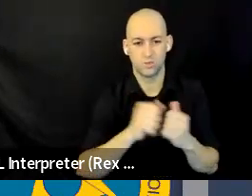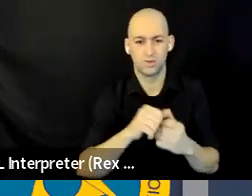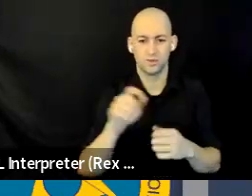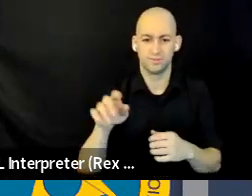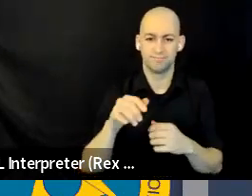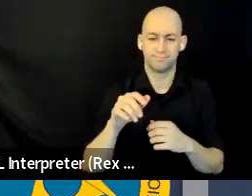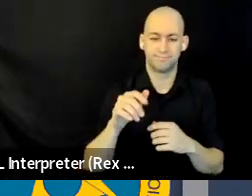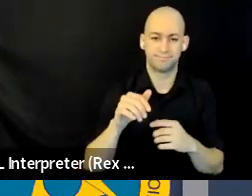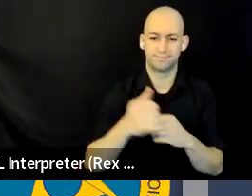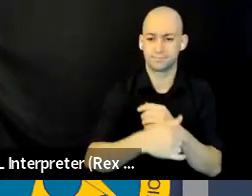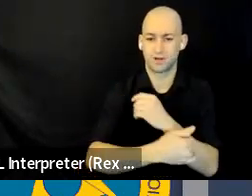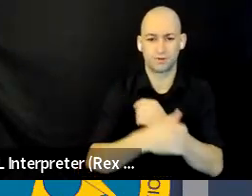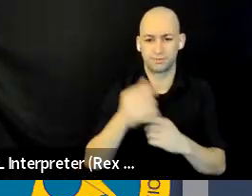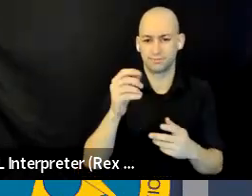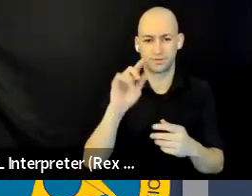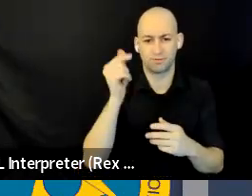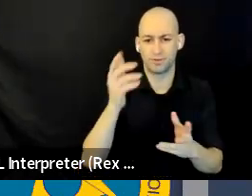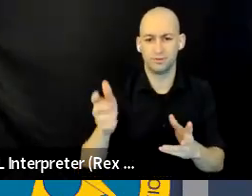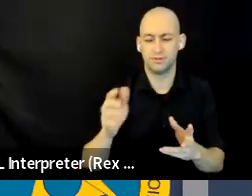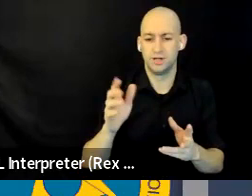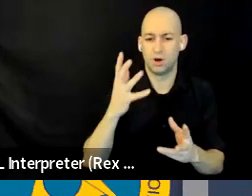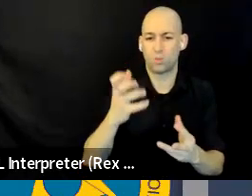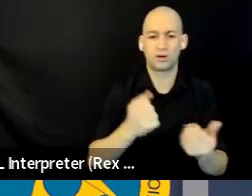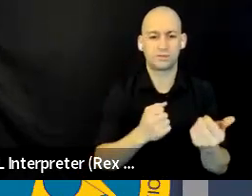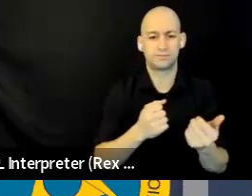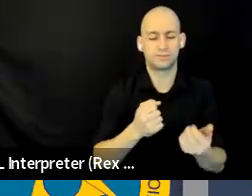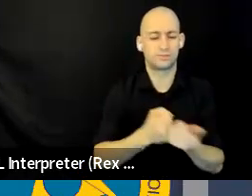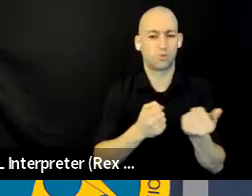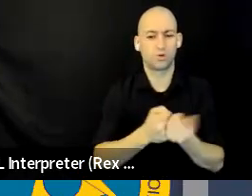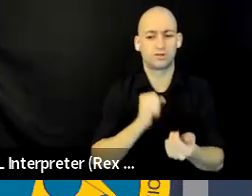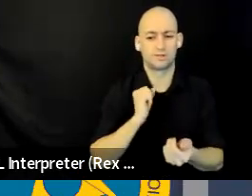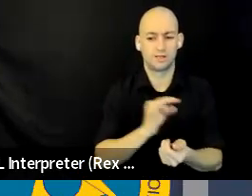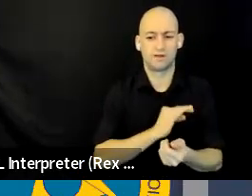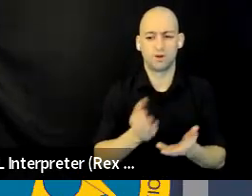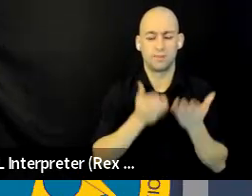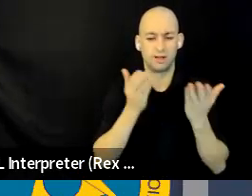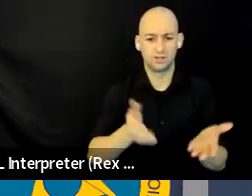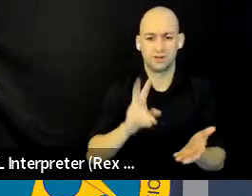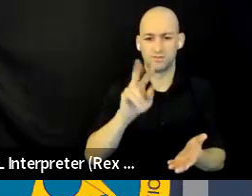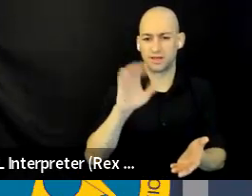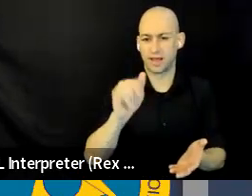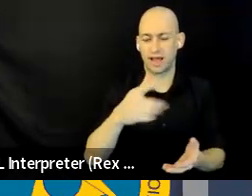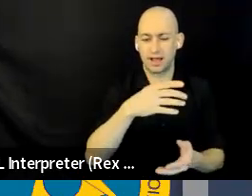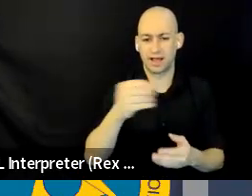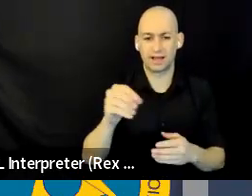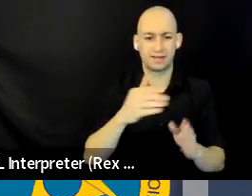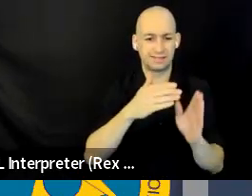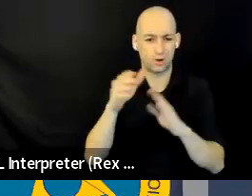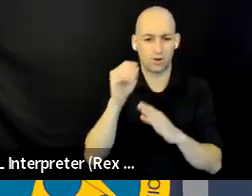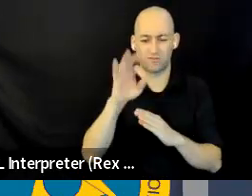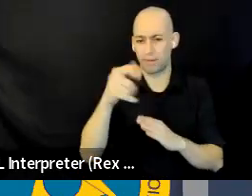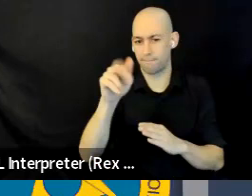to express support for staff's recommendations on behalf of BCAG and the town of Paradise. We sincerely want to